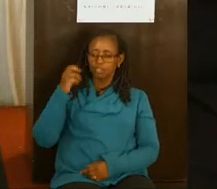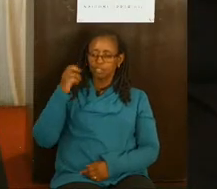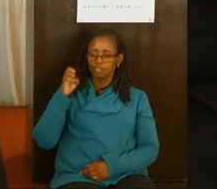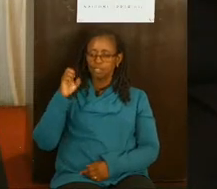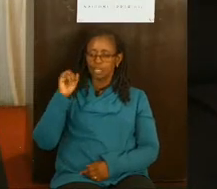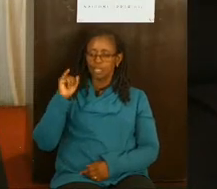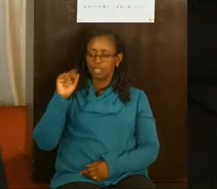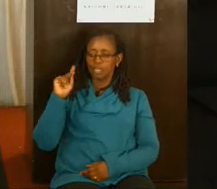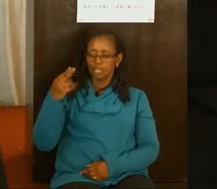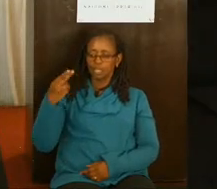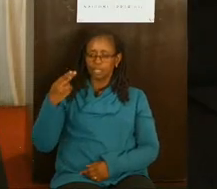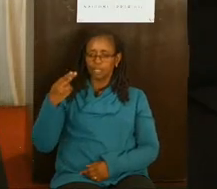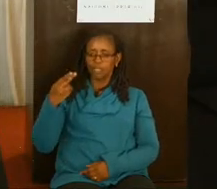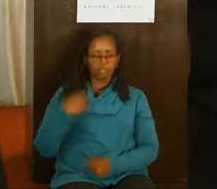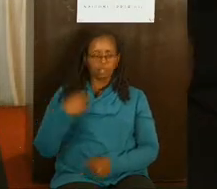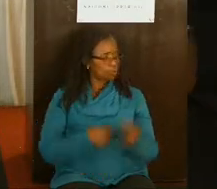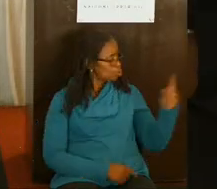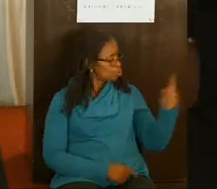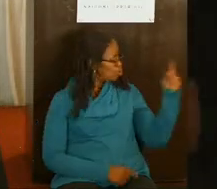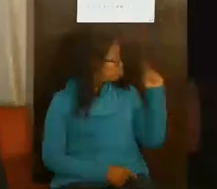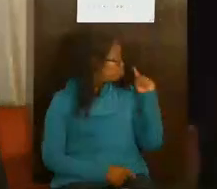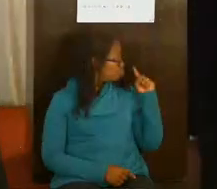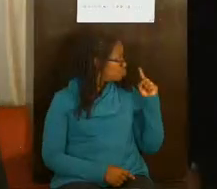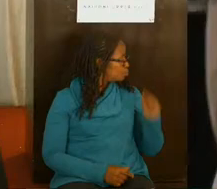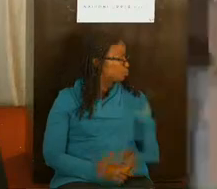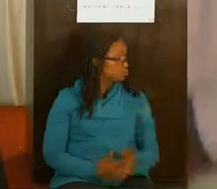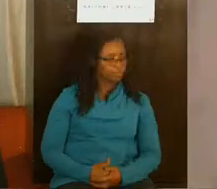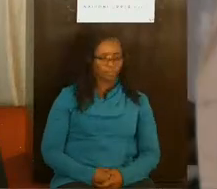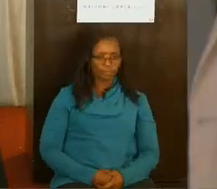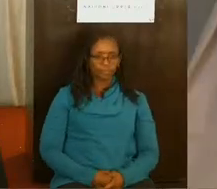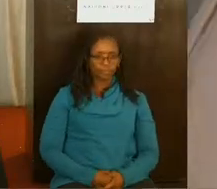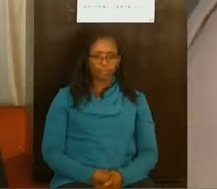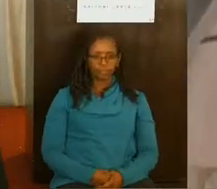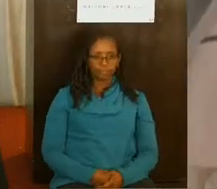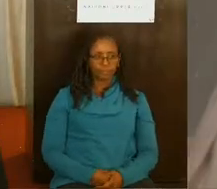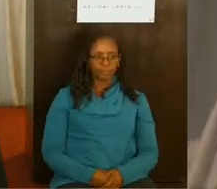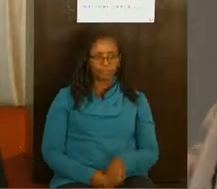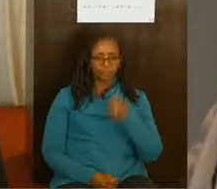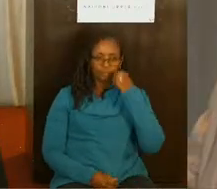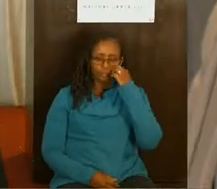Hassan or Leonardo to make his remarks